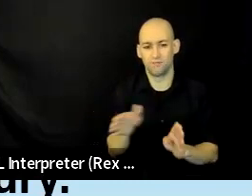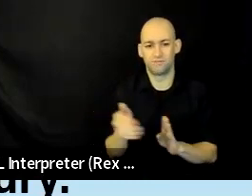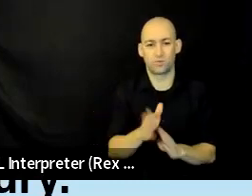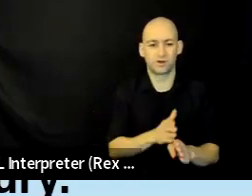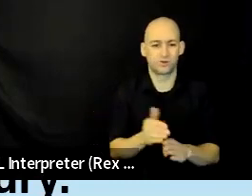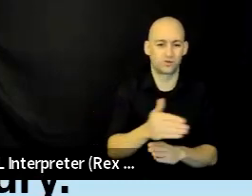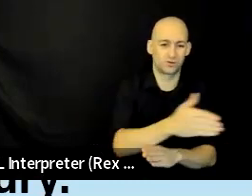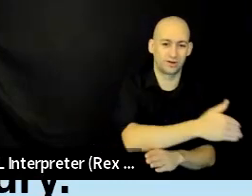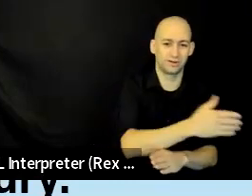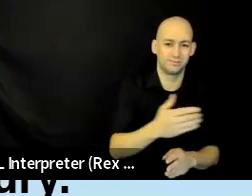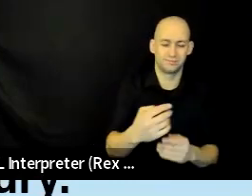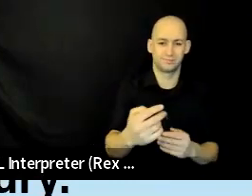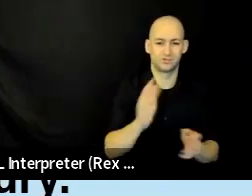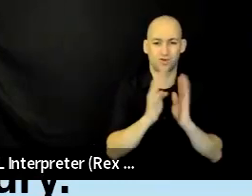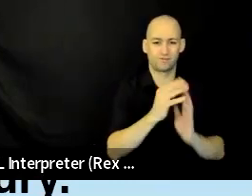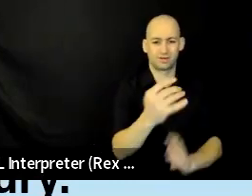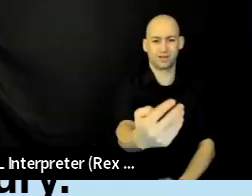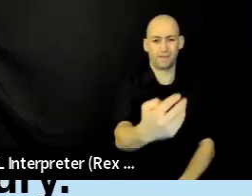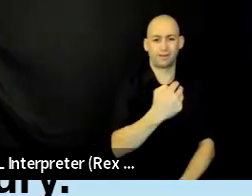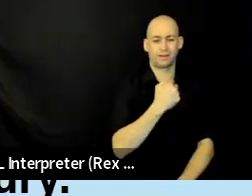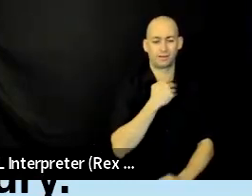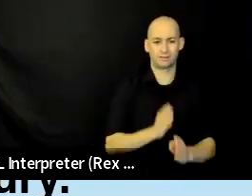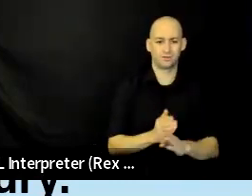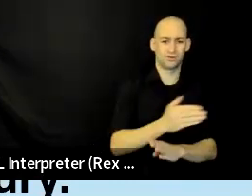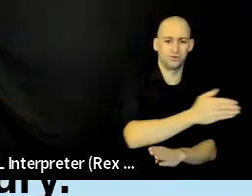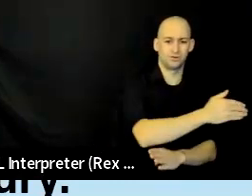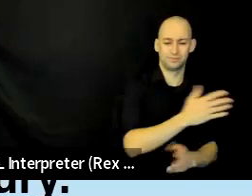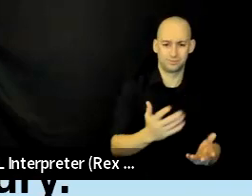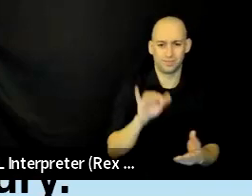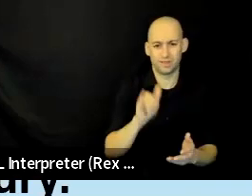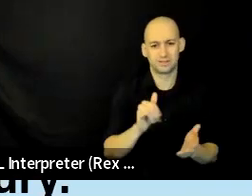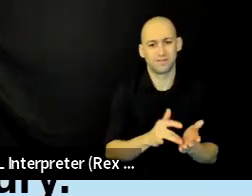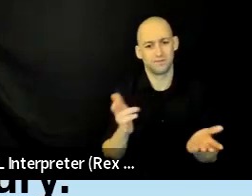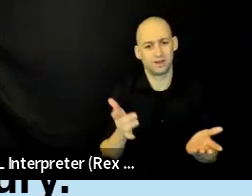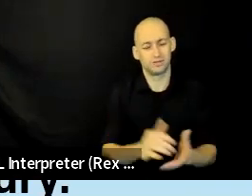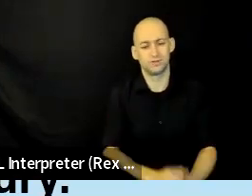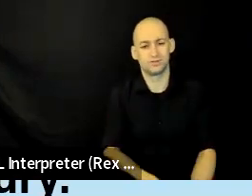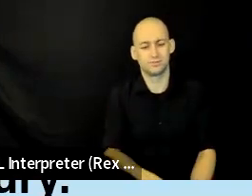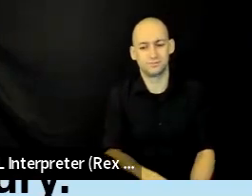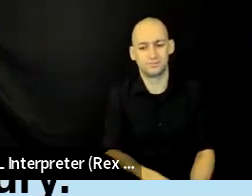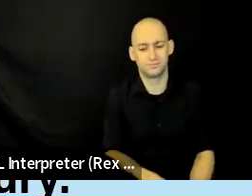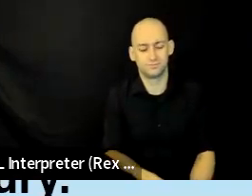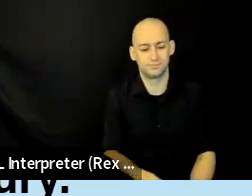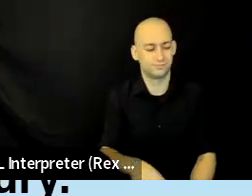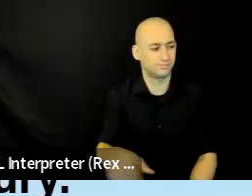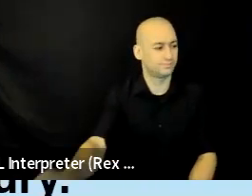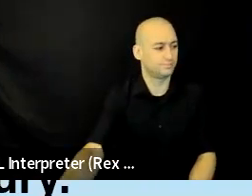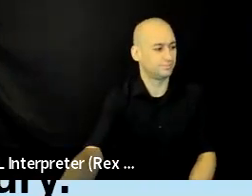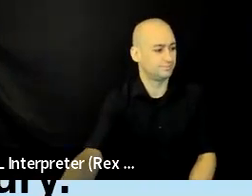across oncoming traffic. That's the advantage for new proposed frontage road.